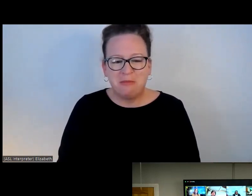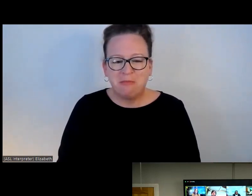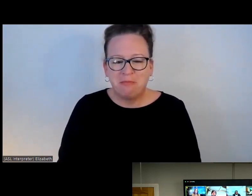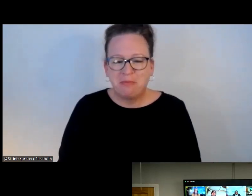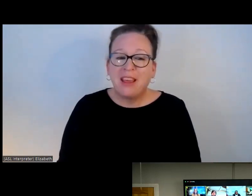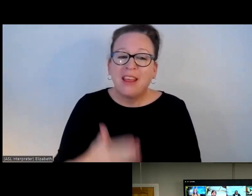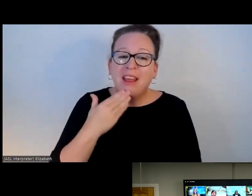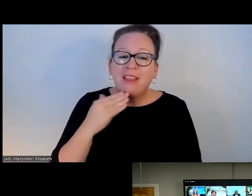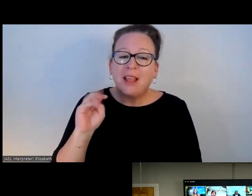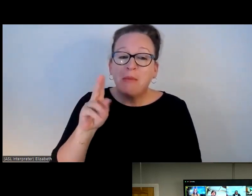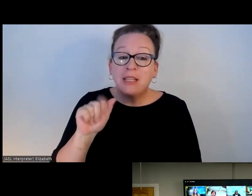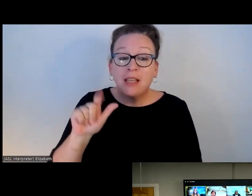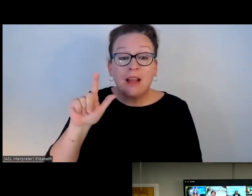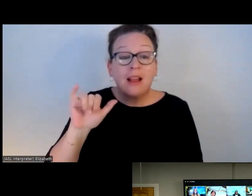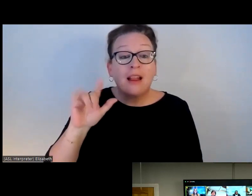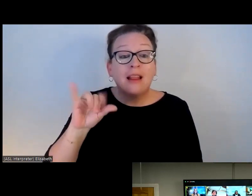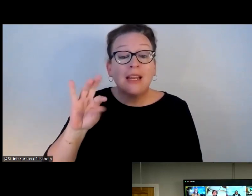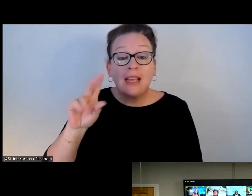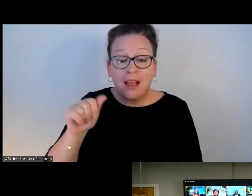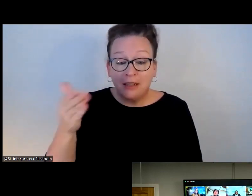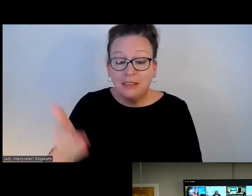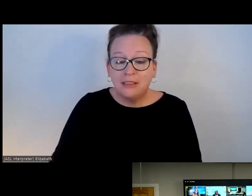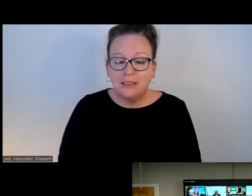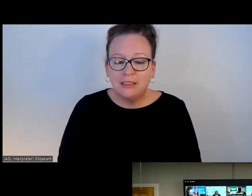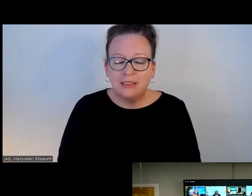Melissa. Lydia?